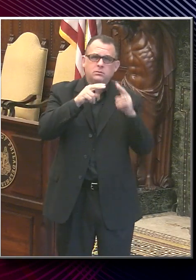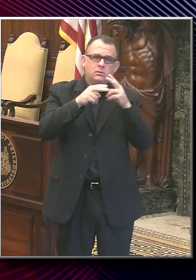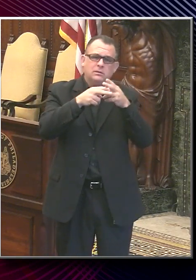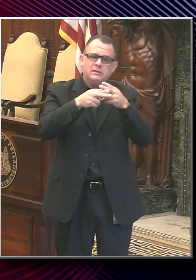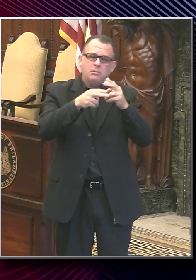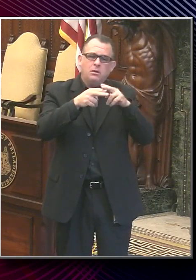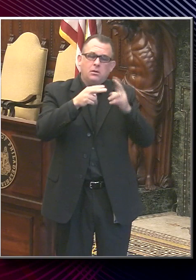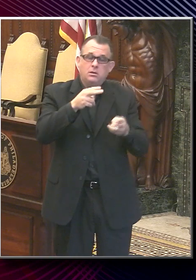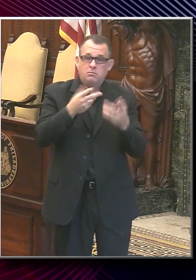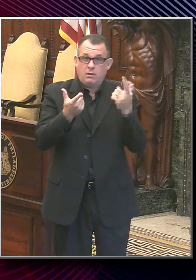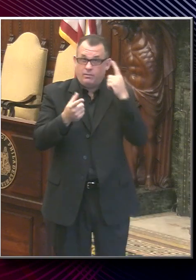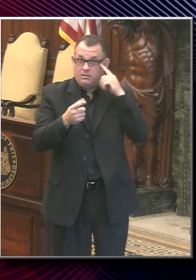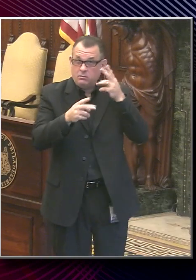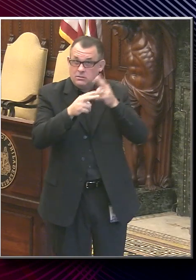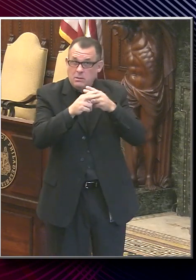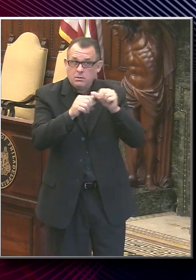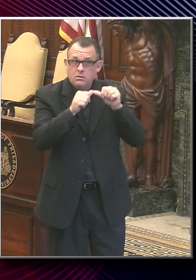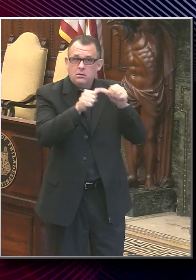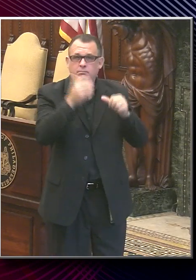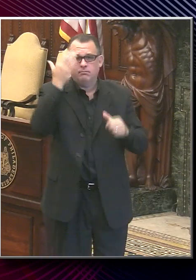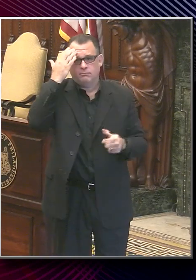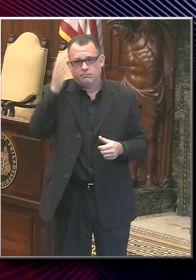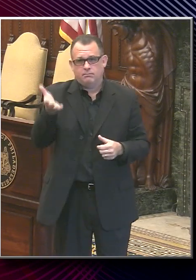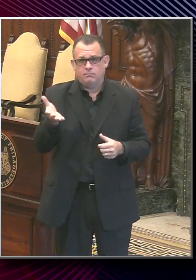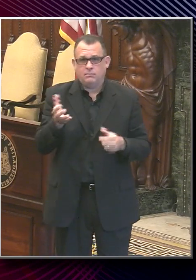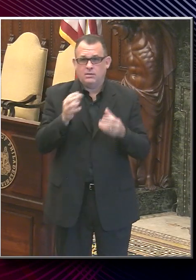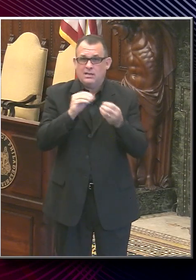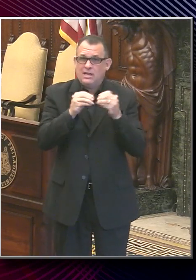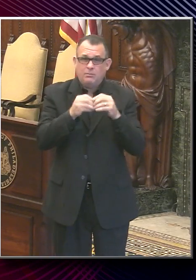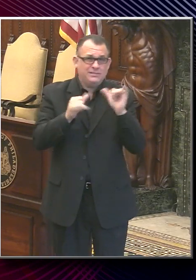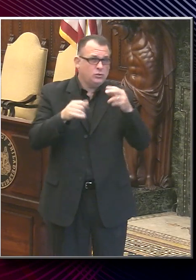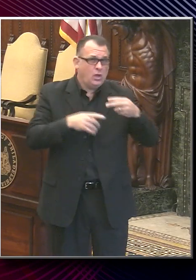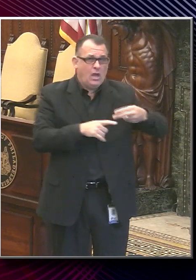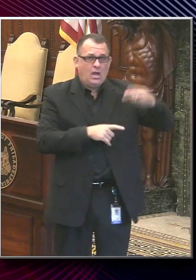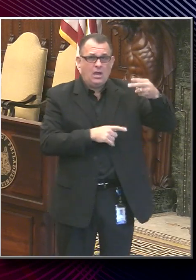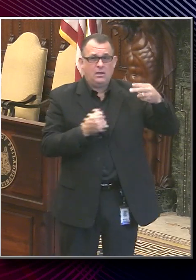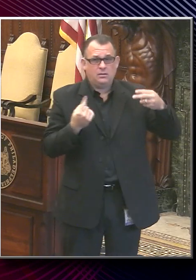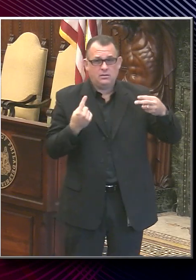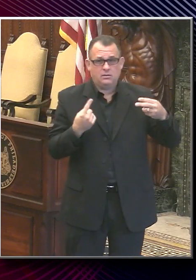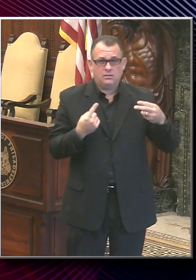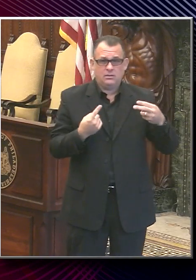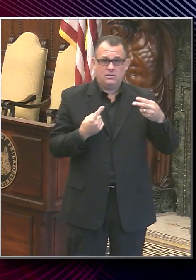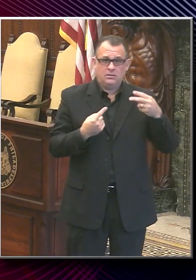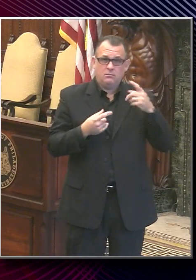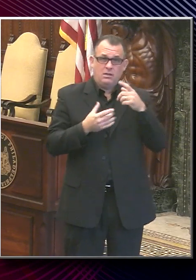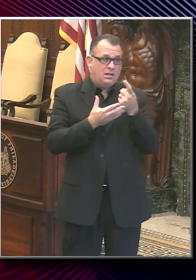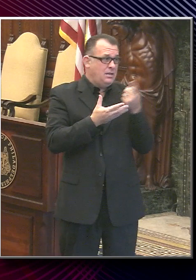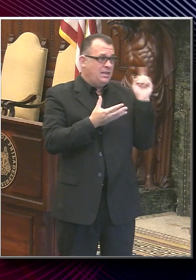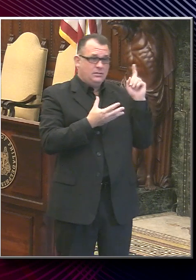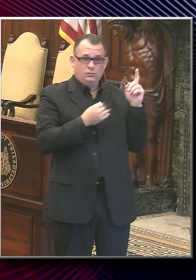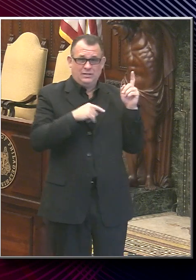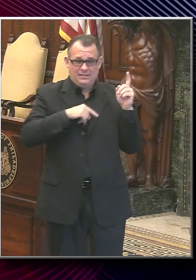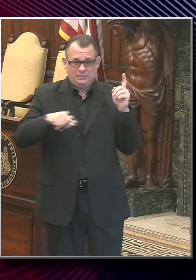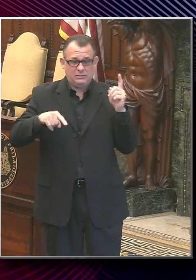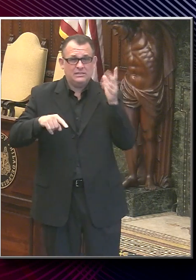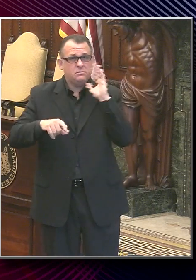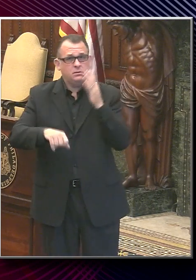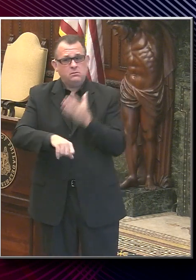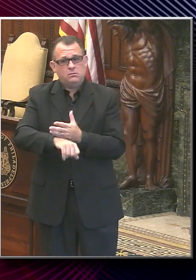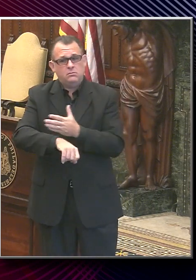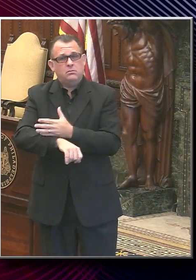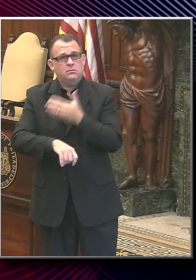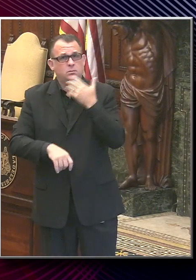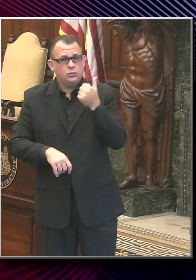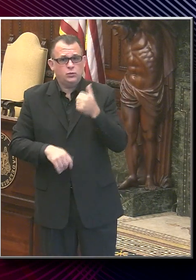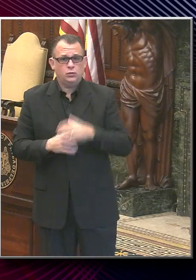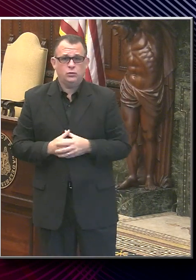still high. Still, though, the news is better than we were a week ago. And the reason for that fall is really unclear at this point. I can only